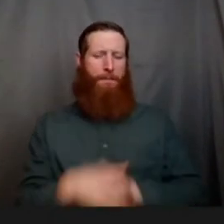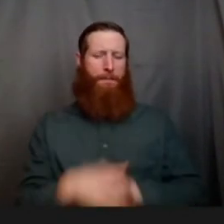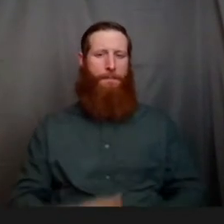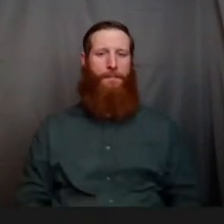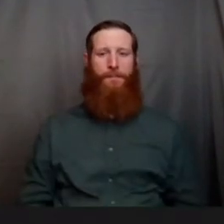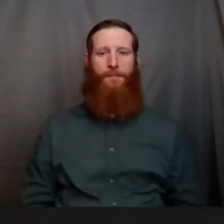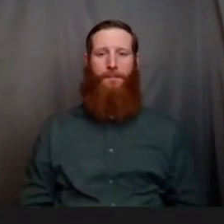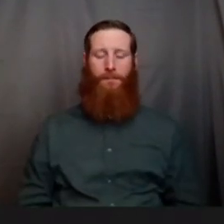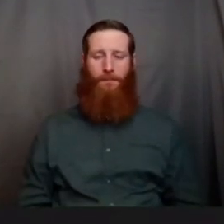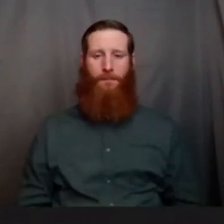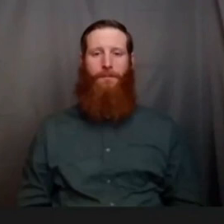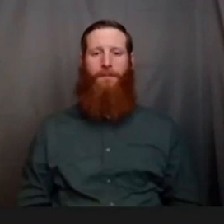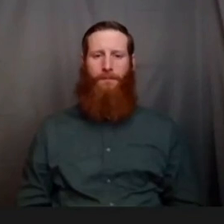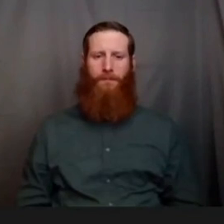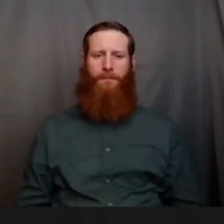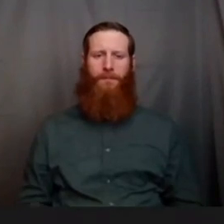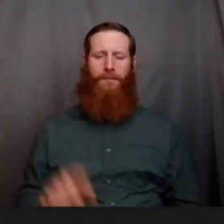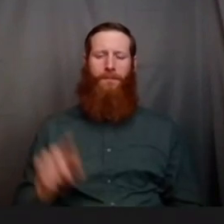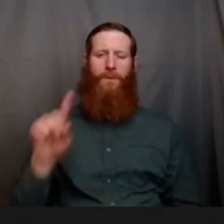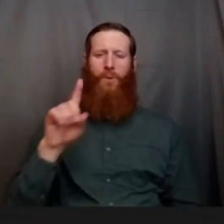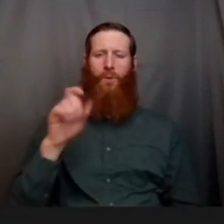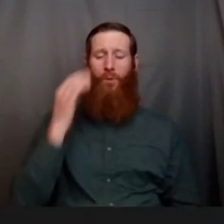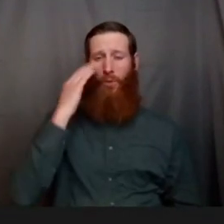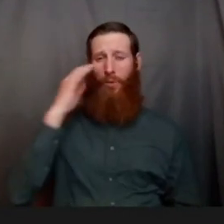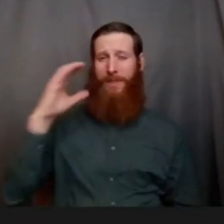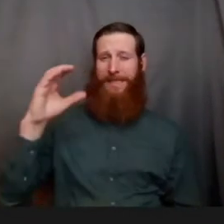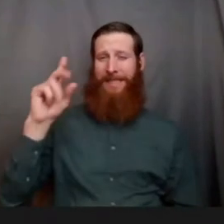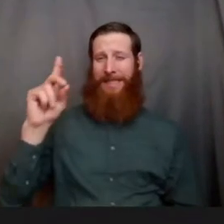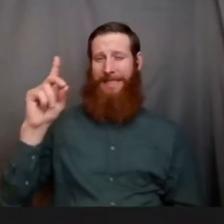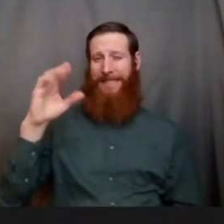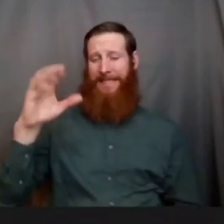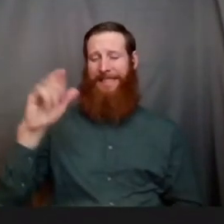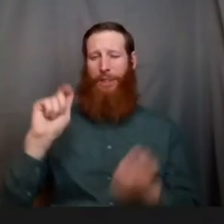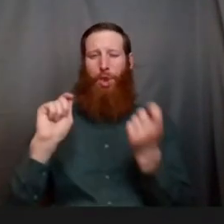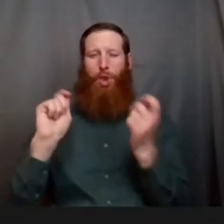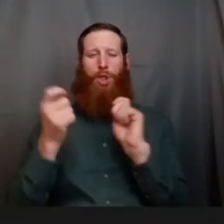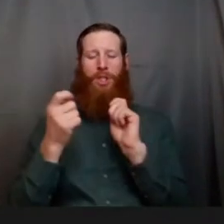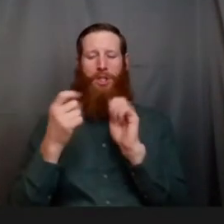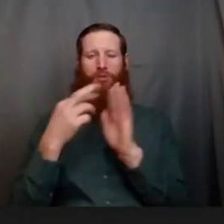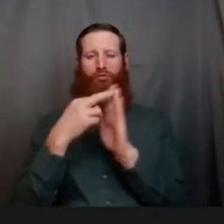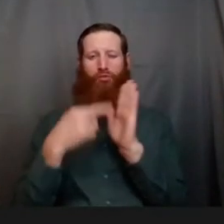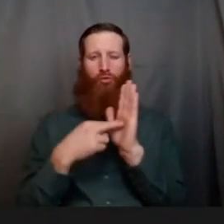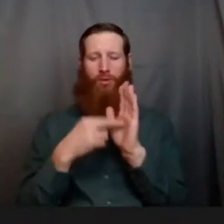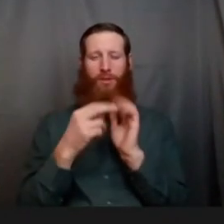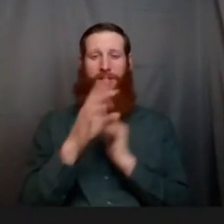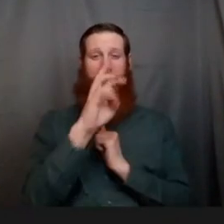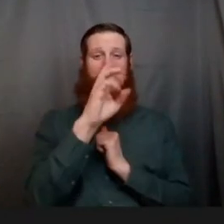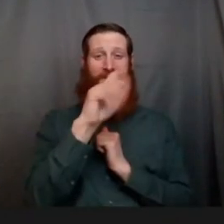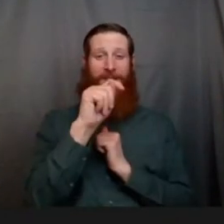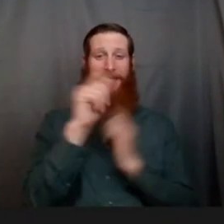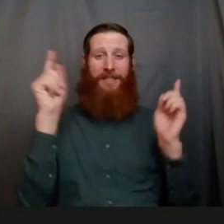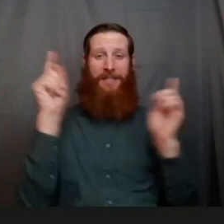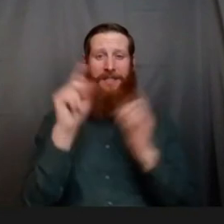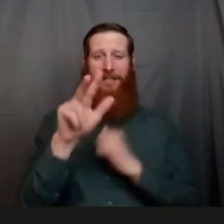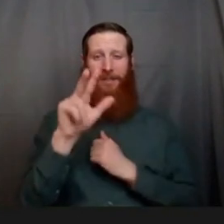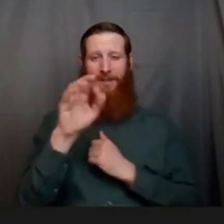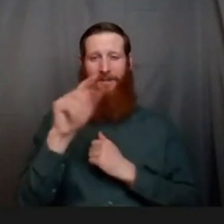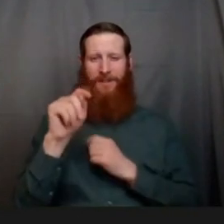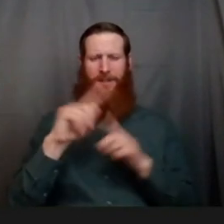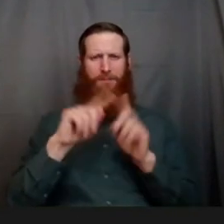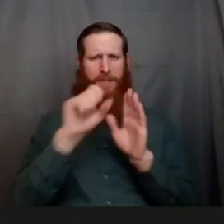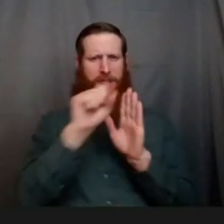And then there's a question. We know the CDC just changed some of its guidance about 6 feet to 3 feet, but I believe the state has not